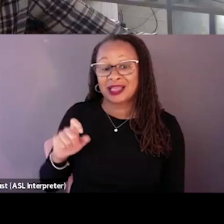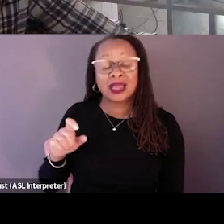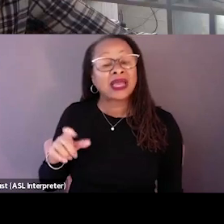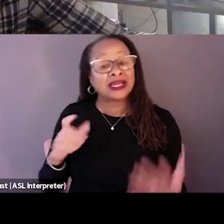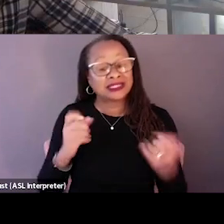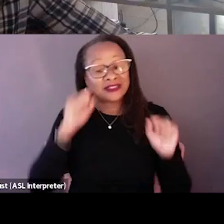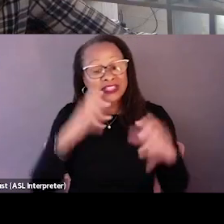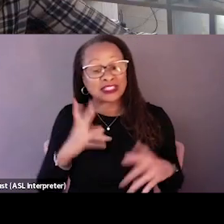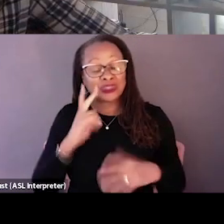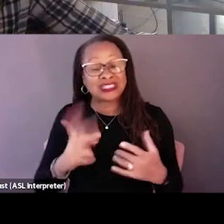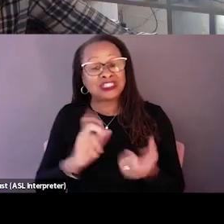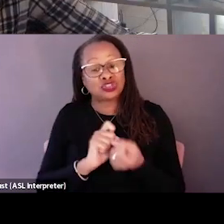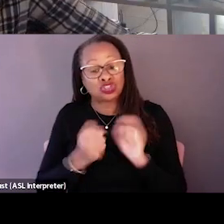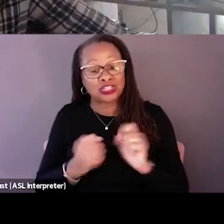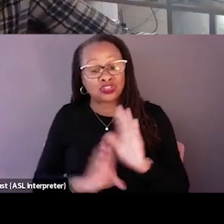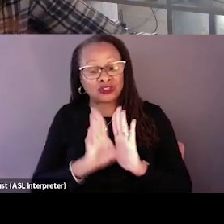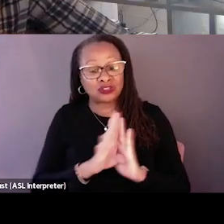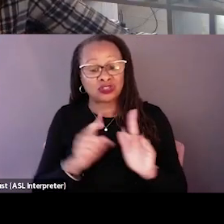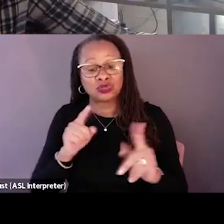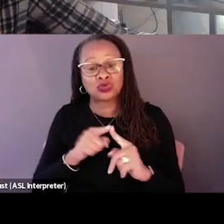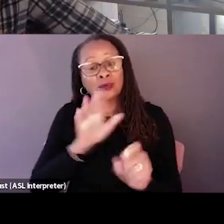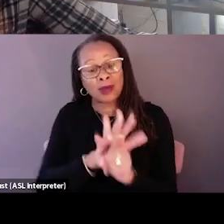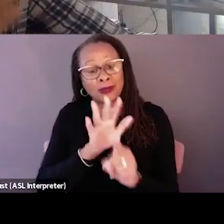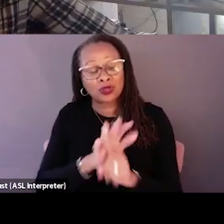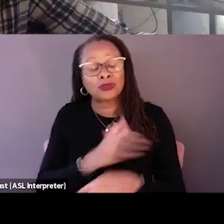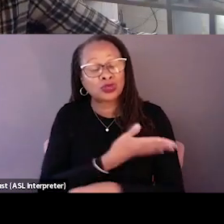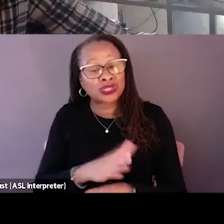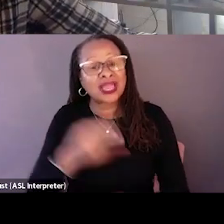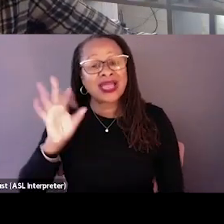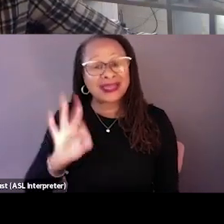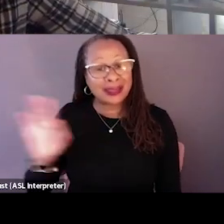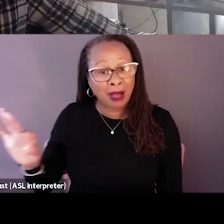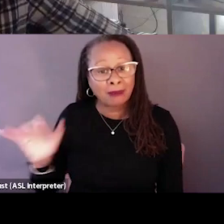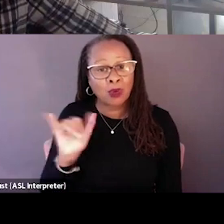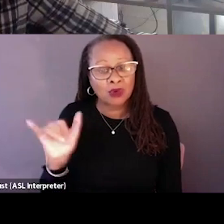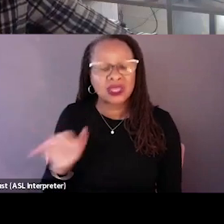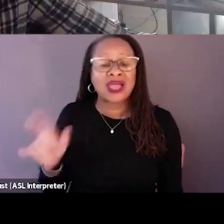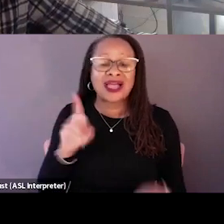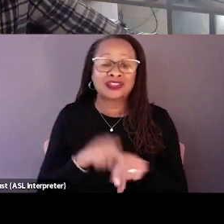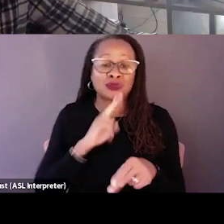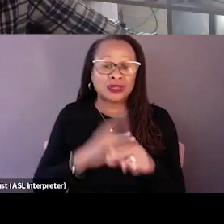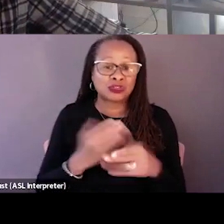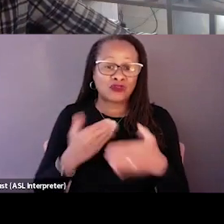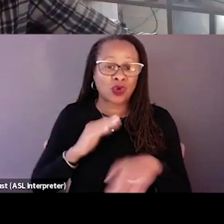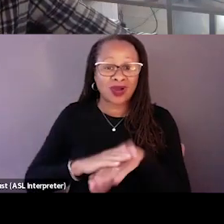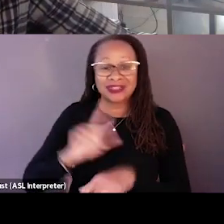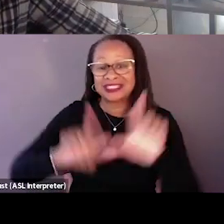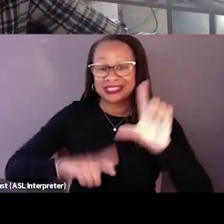develop into popular music and hip hop. And like you mentioned before, on TikTok, and